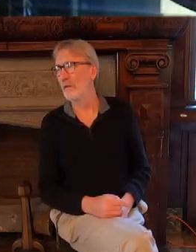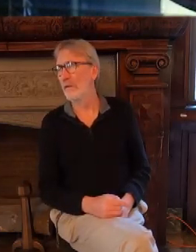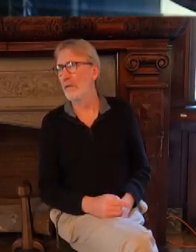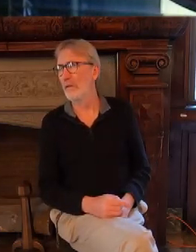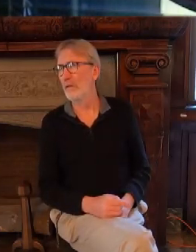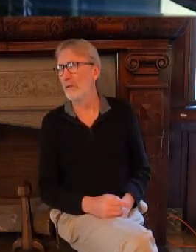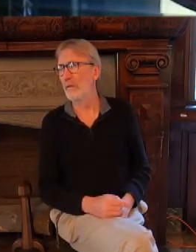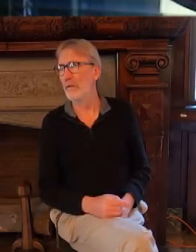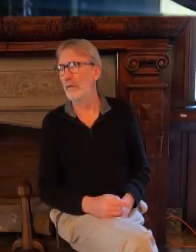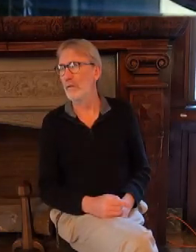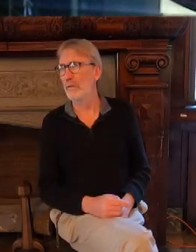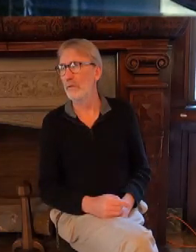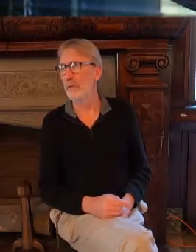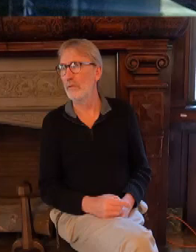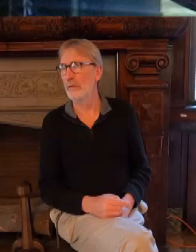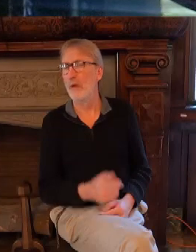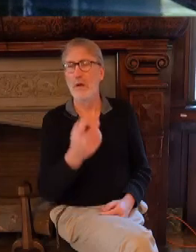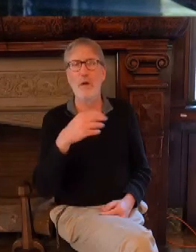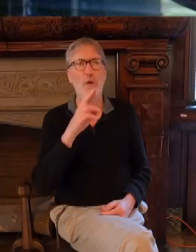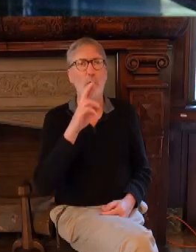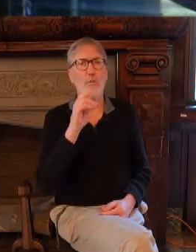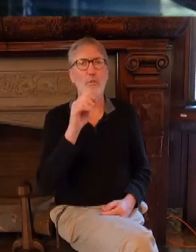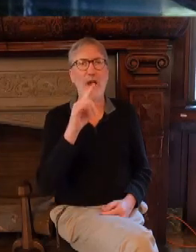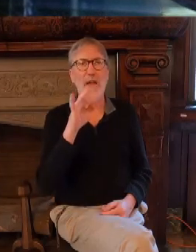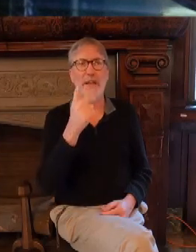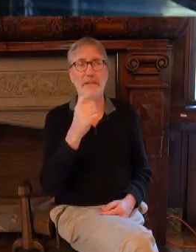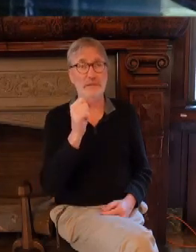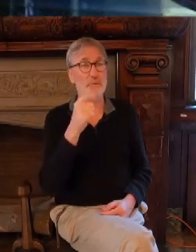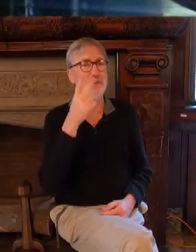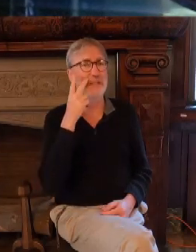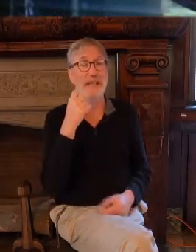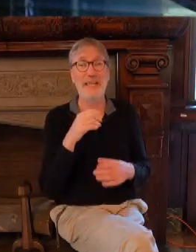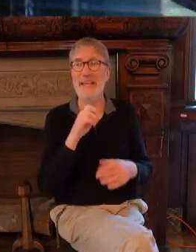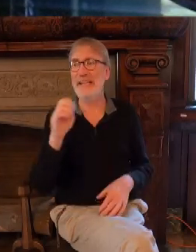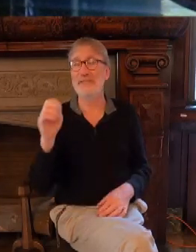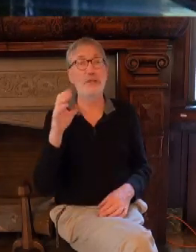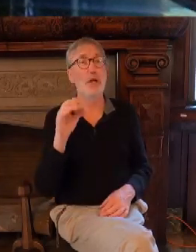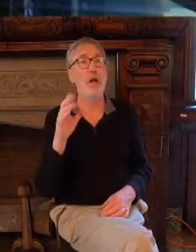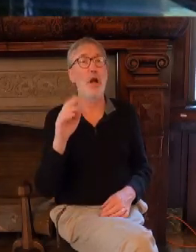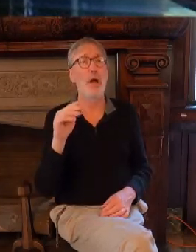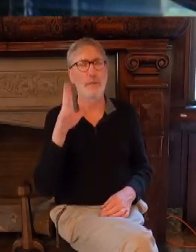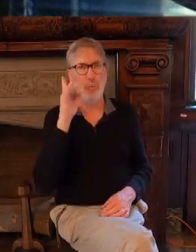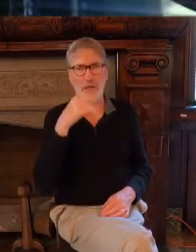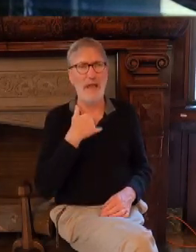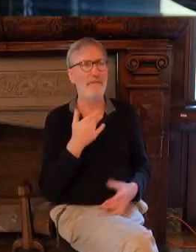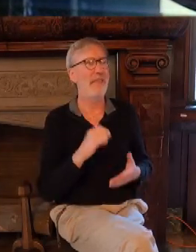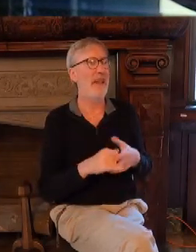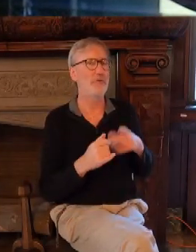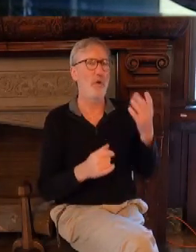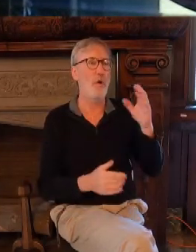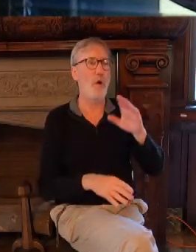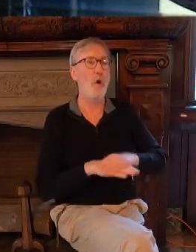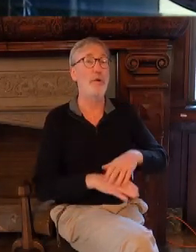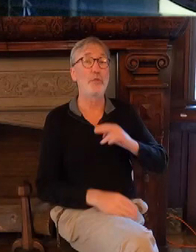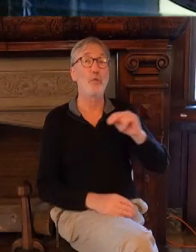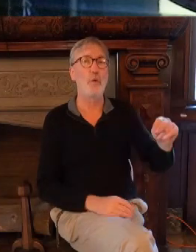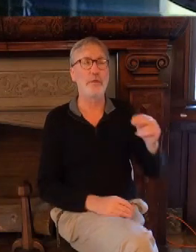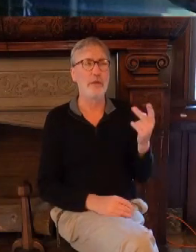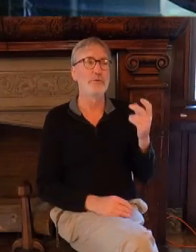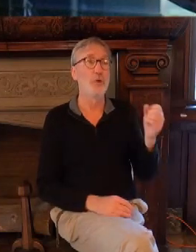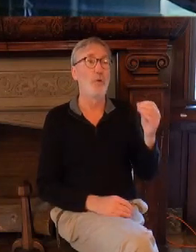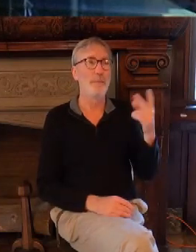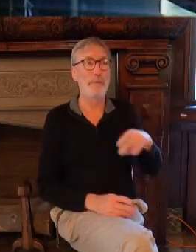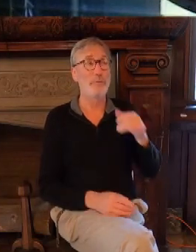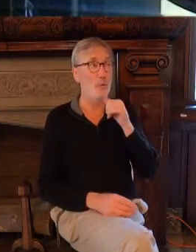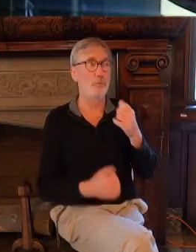The railings? Thank you, Jerry. Yes, the railings that you see in East Commons, we will have them at some of the sections along North Avenue to deter people from driving to the